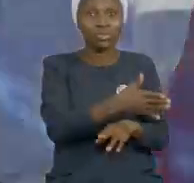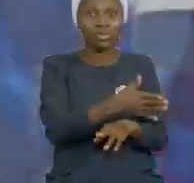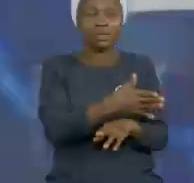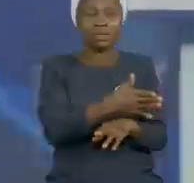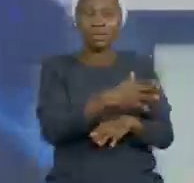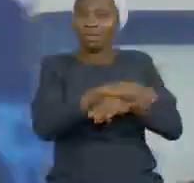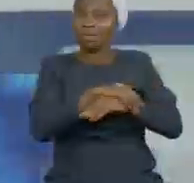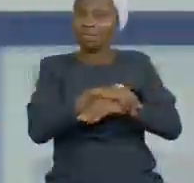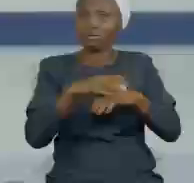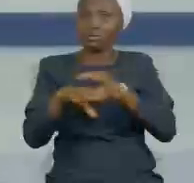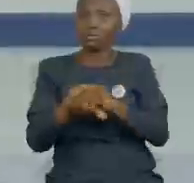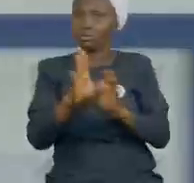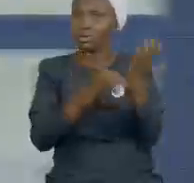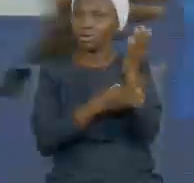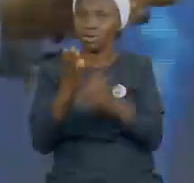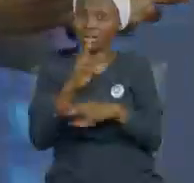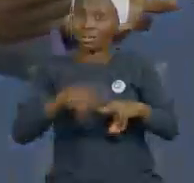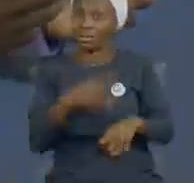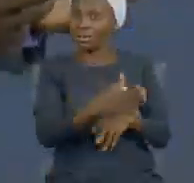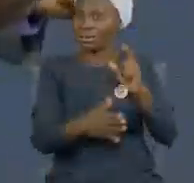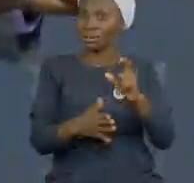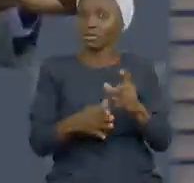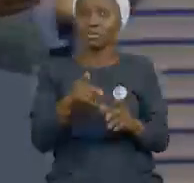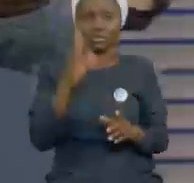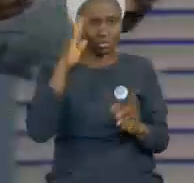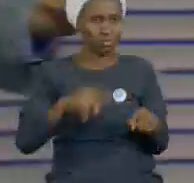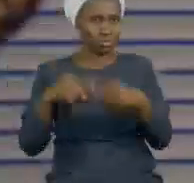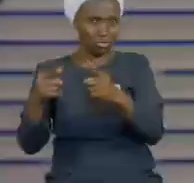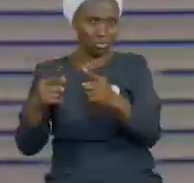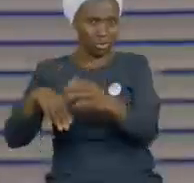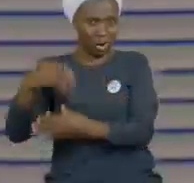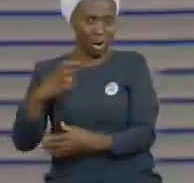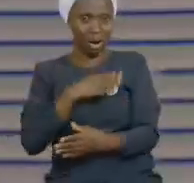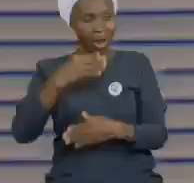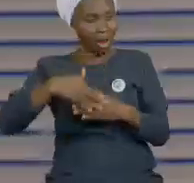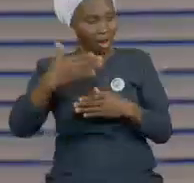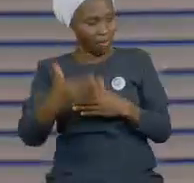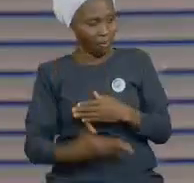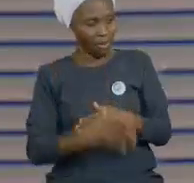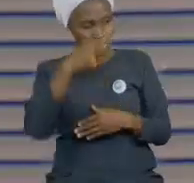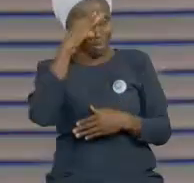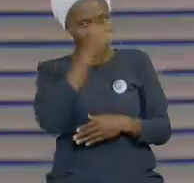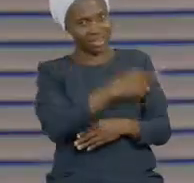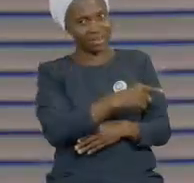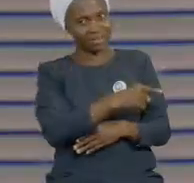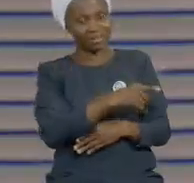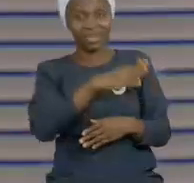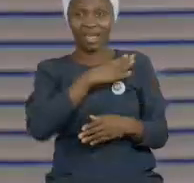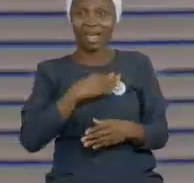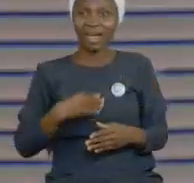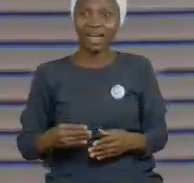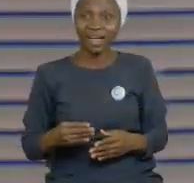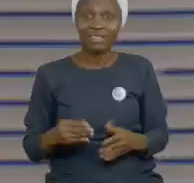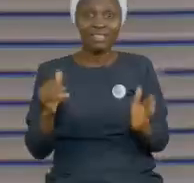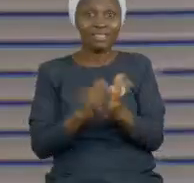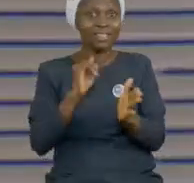get up. You go out. You receive him. And now that's how you are going to